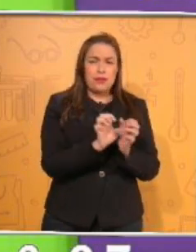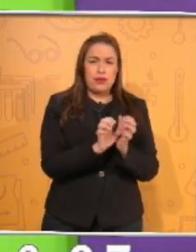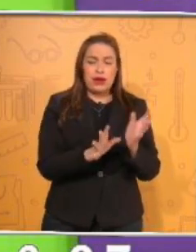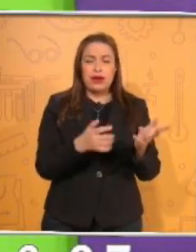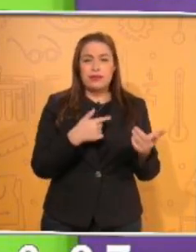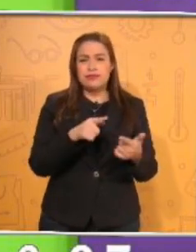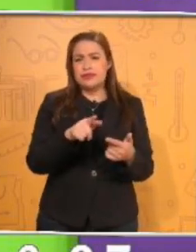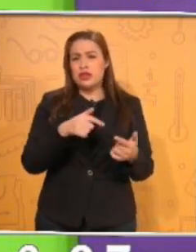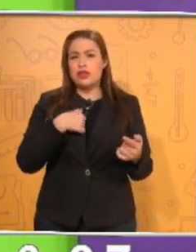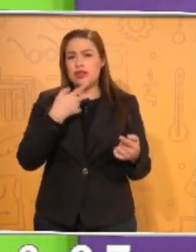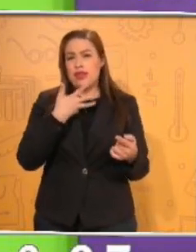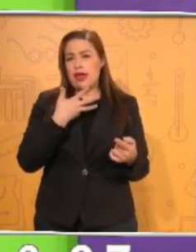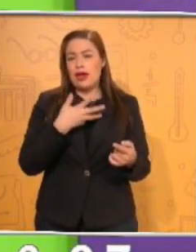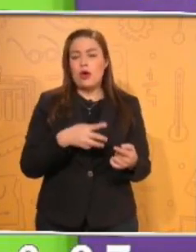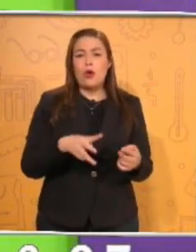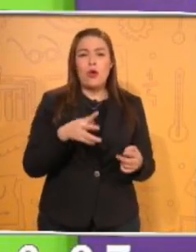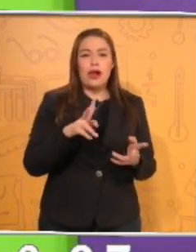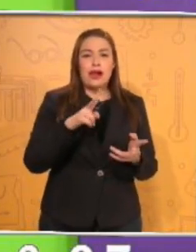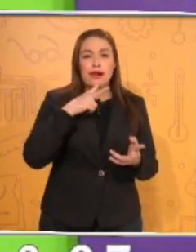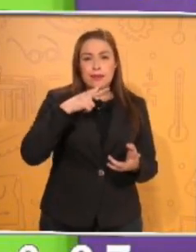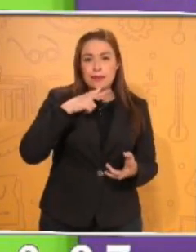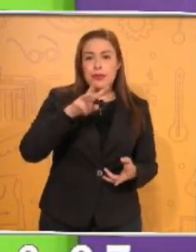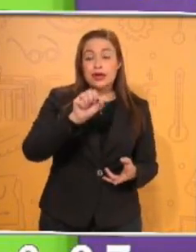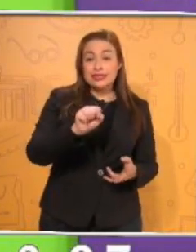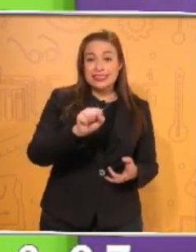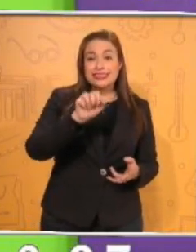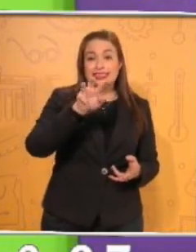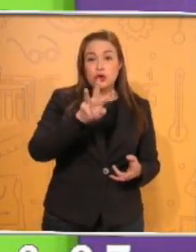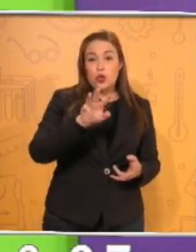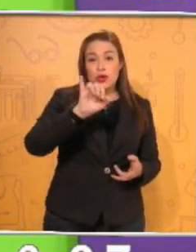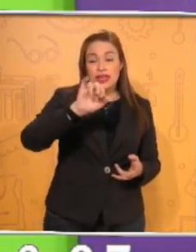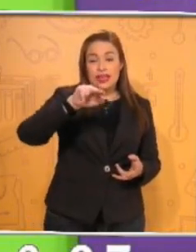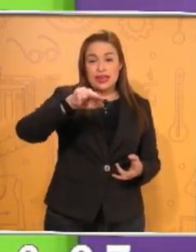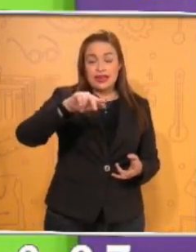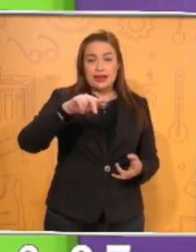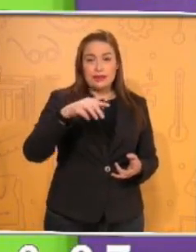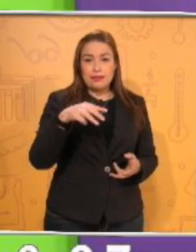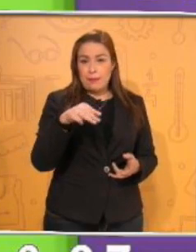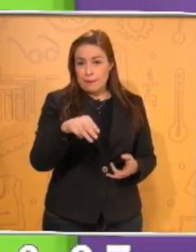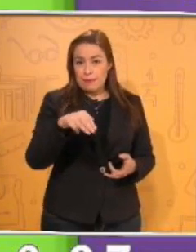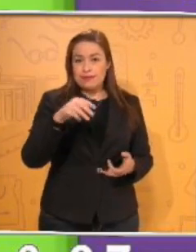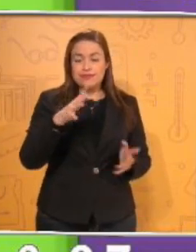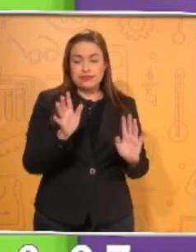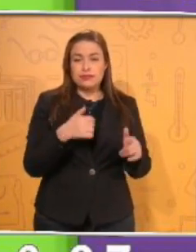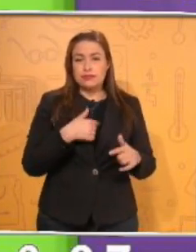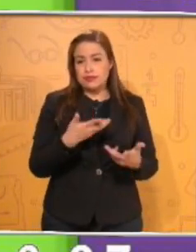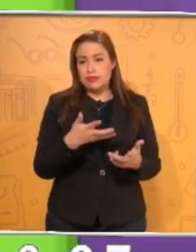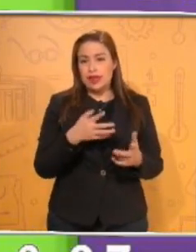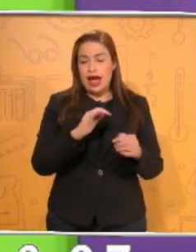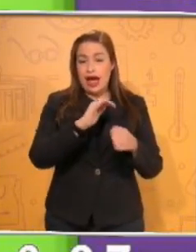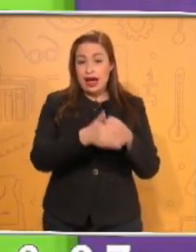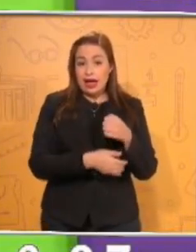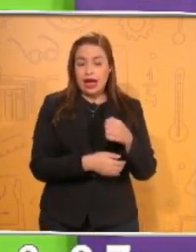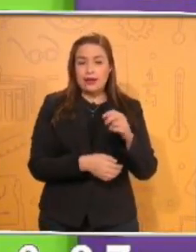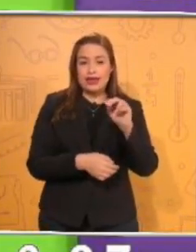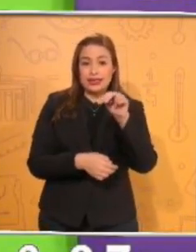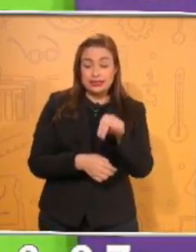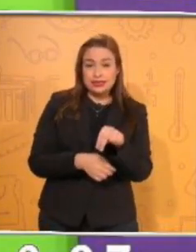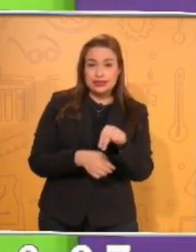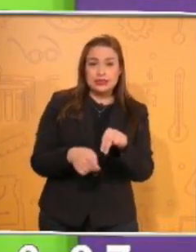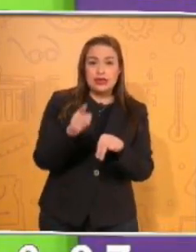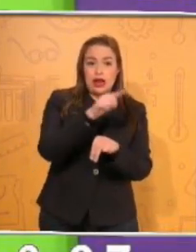have a consonant, a vowel, and then I have another consonant. In this case, the